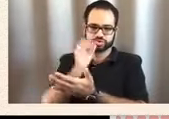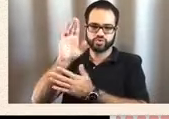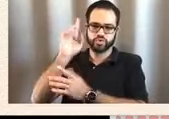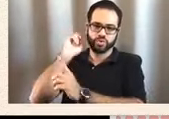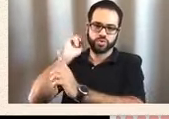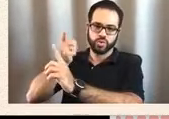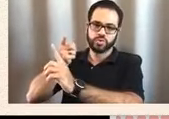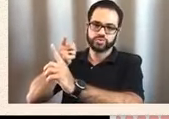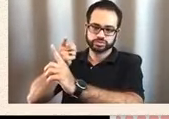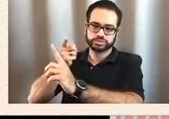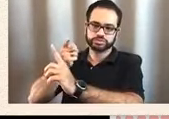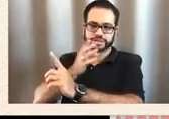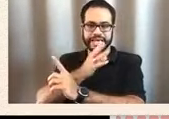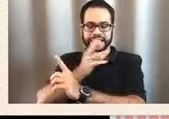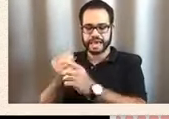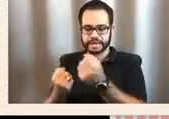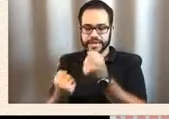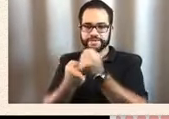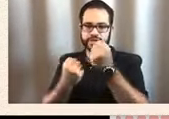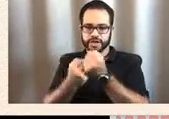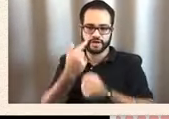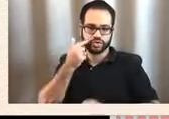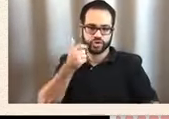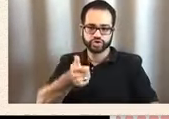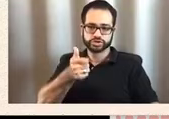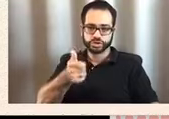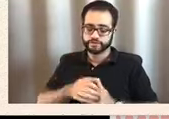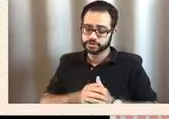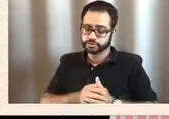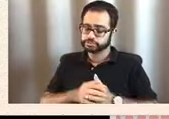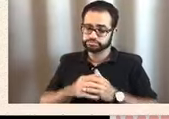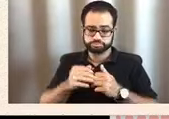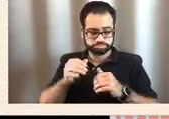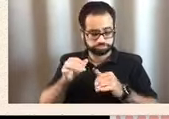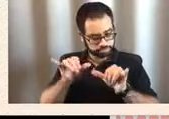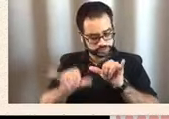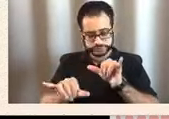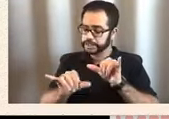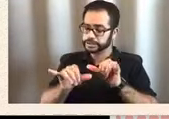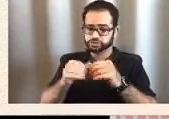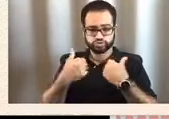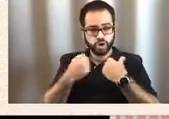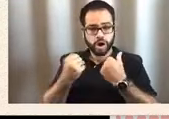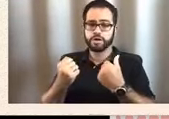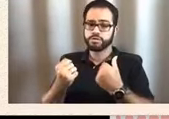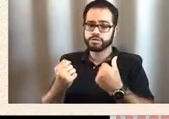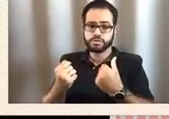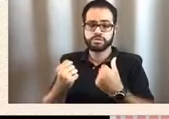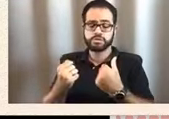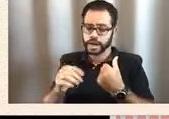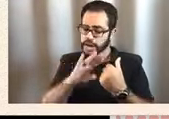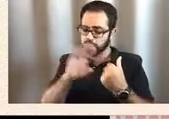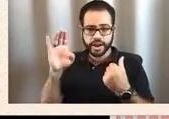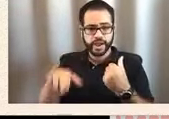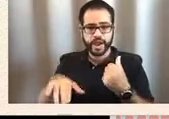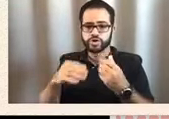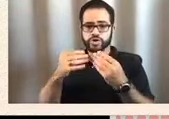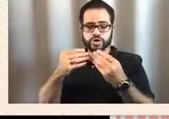being an advocate. Stand strong and never lose heart.